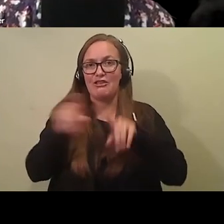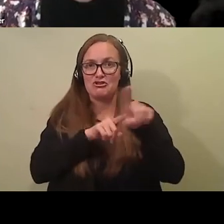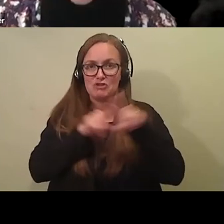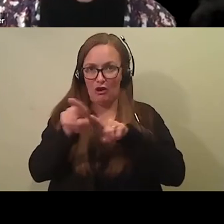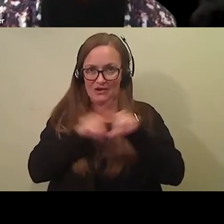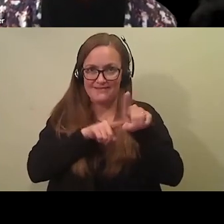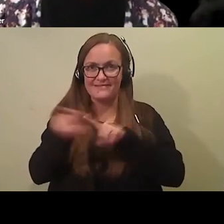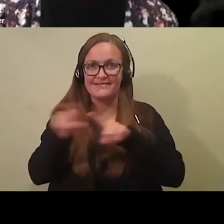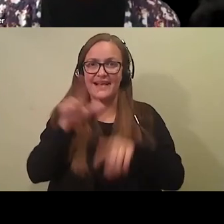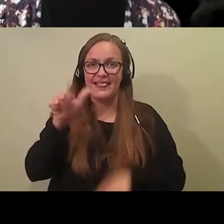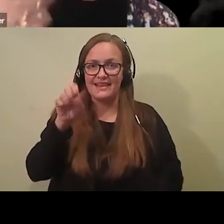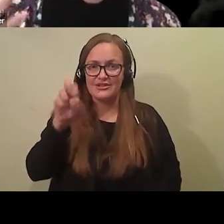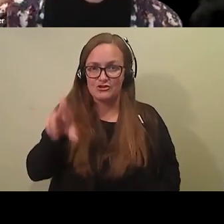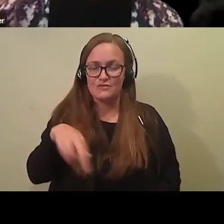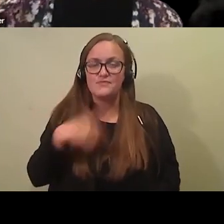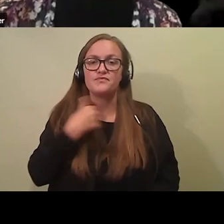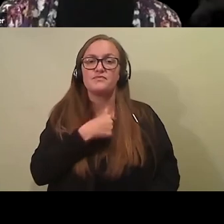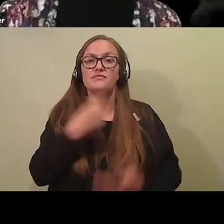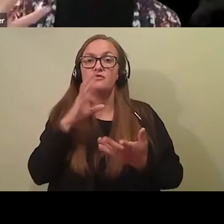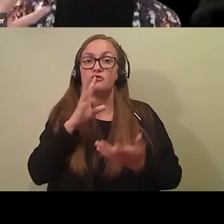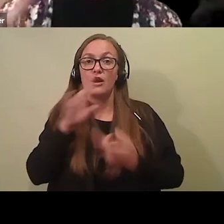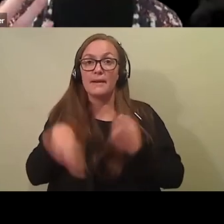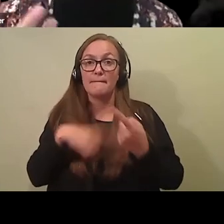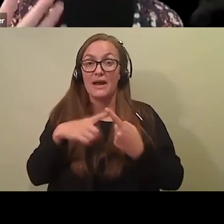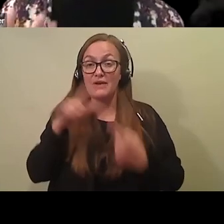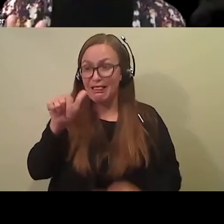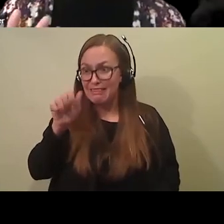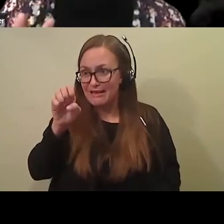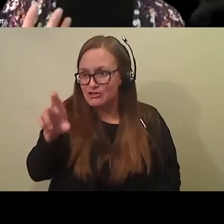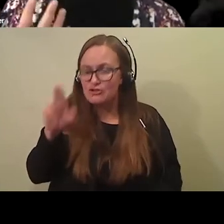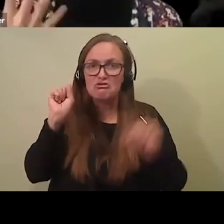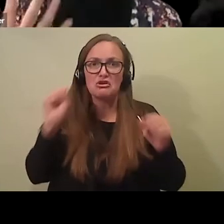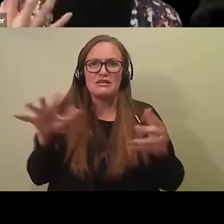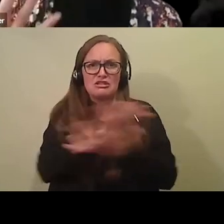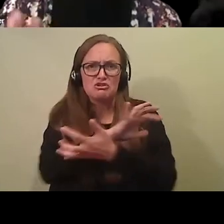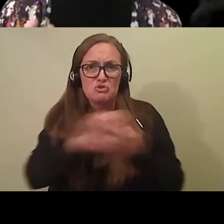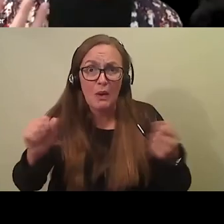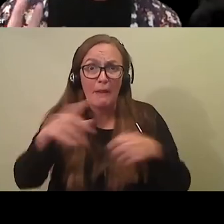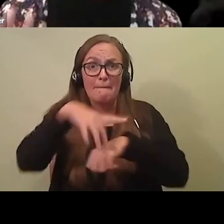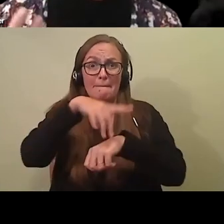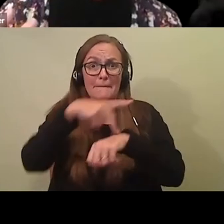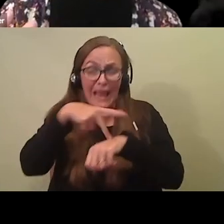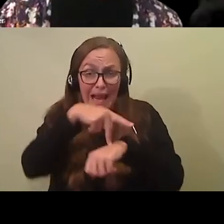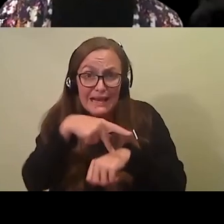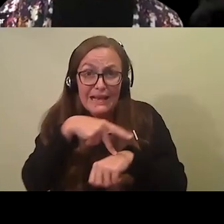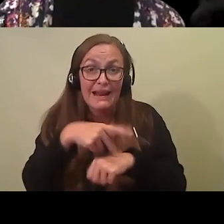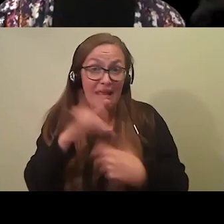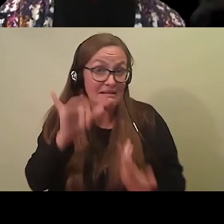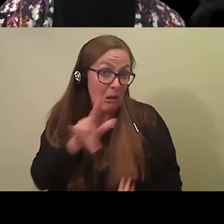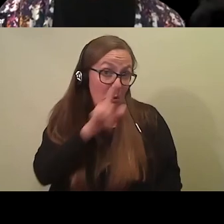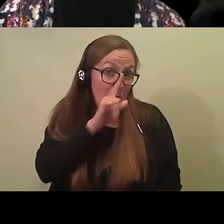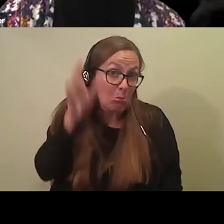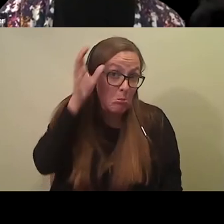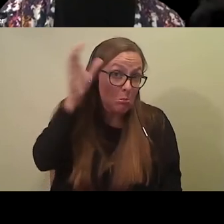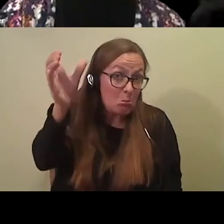when we're talking about a laser that destroys planets, how realistic is that concept?